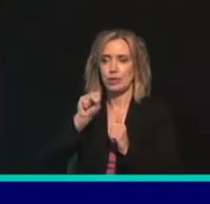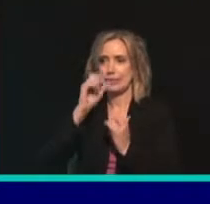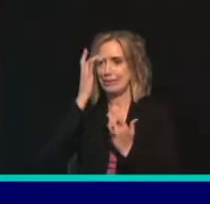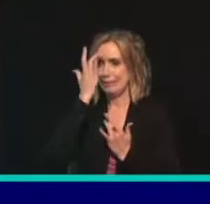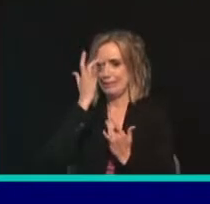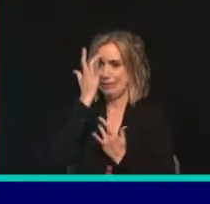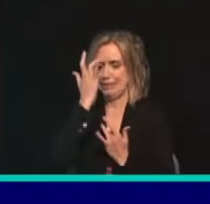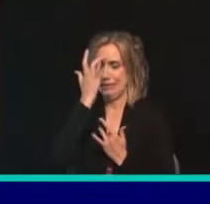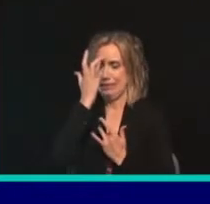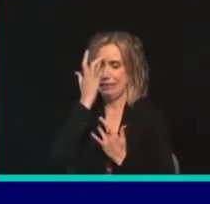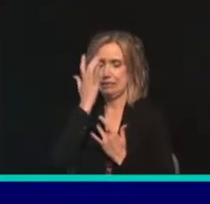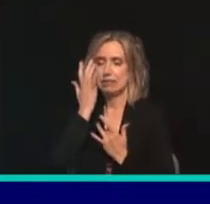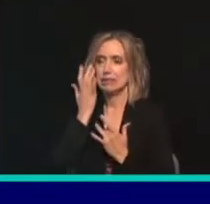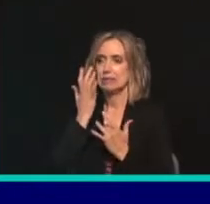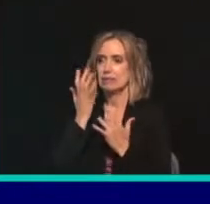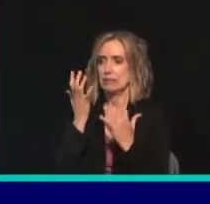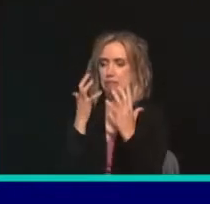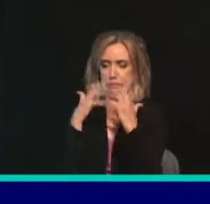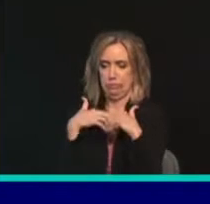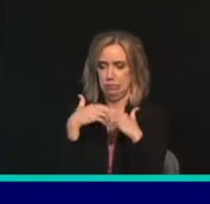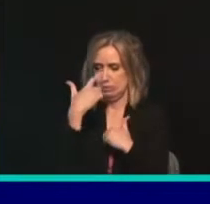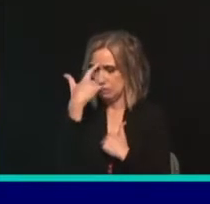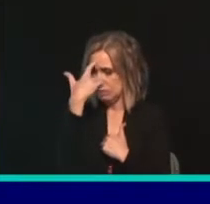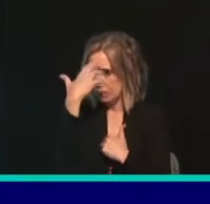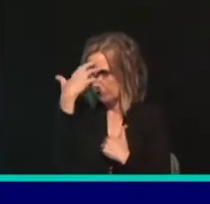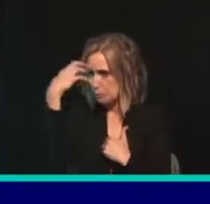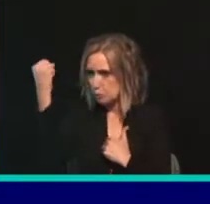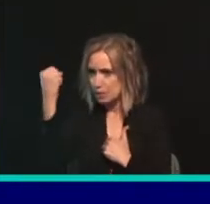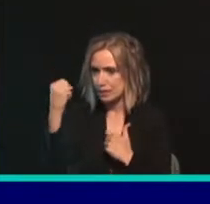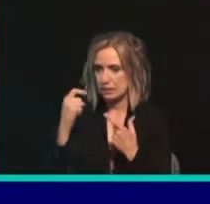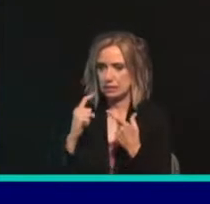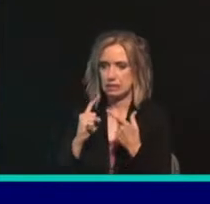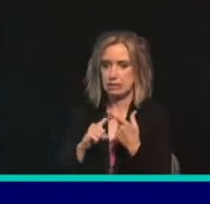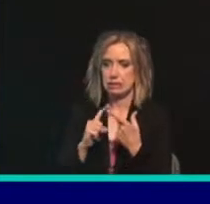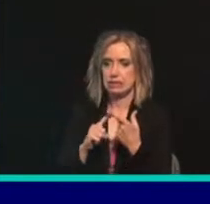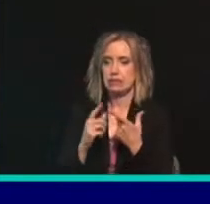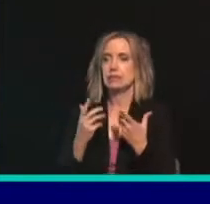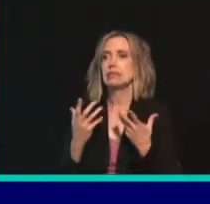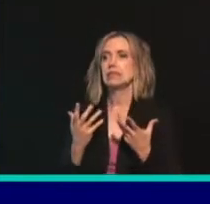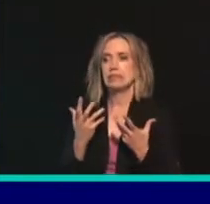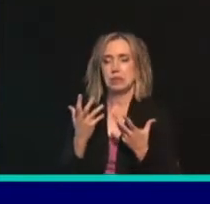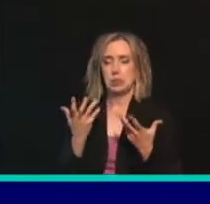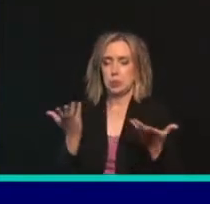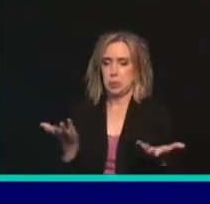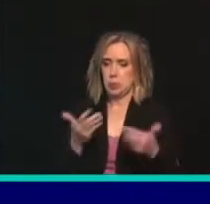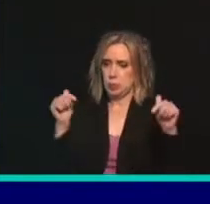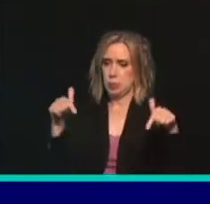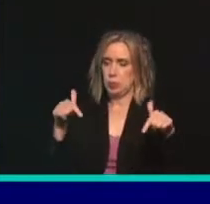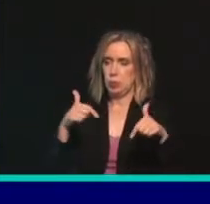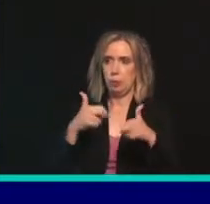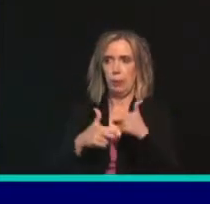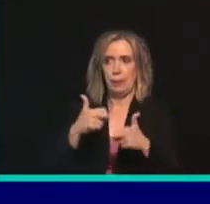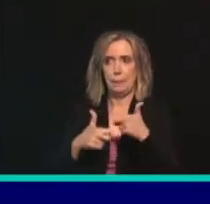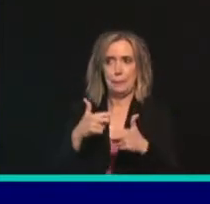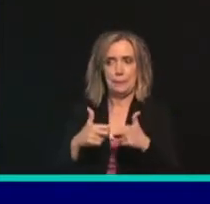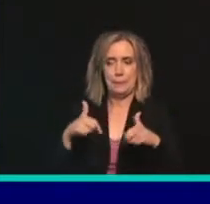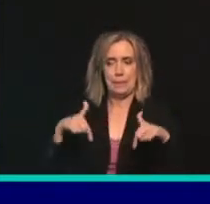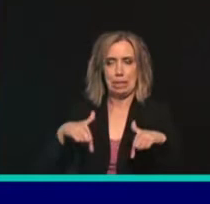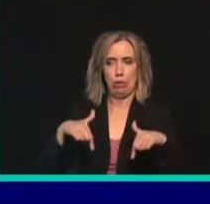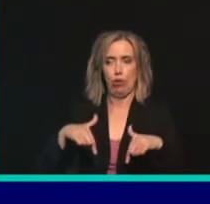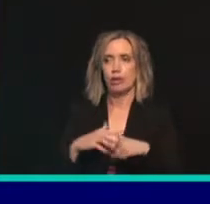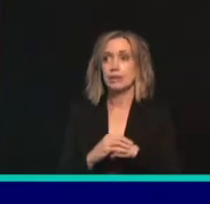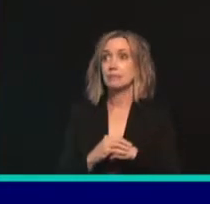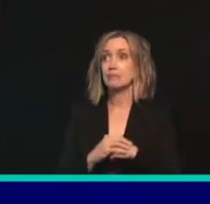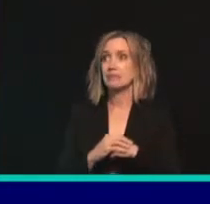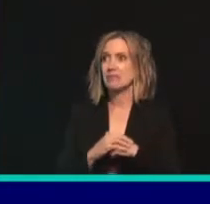impairs memory and cognitive function. A classic symptom that we think of is our reduced ability